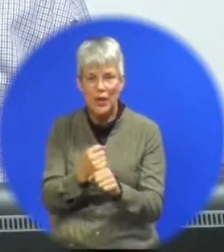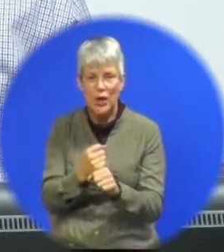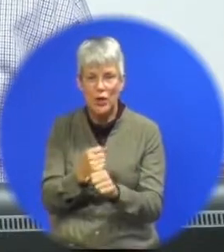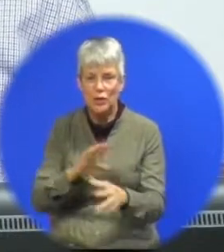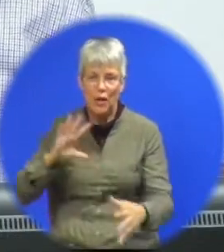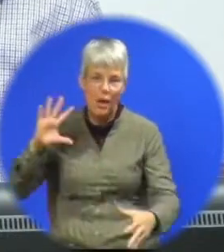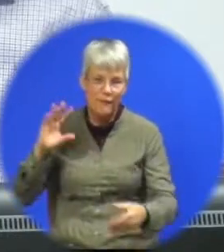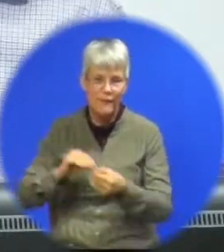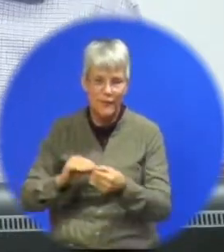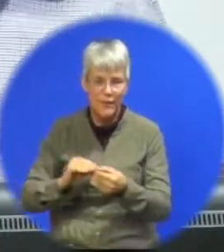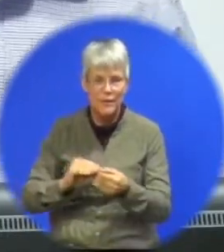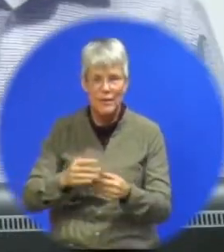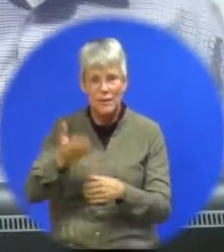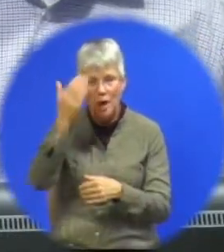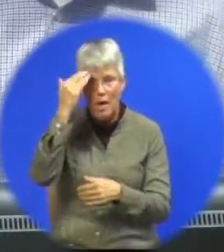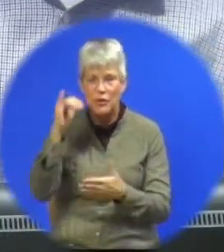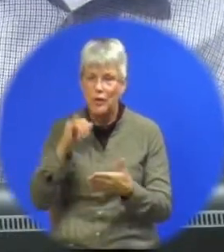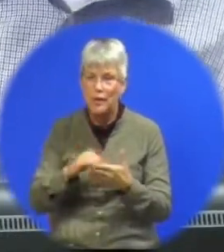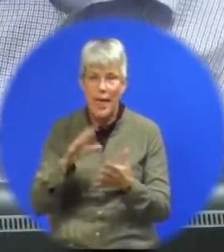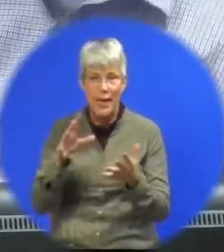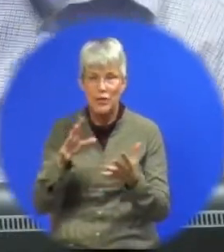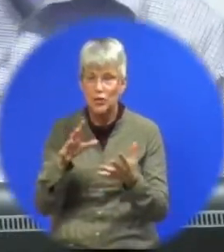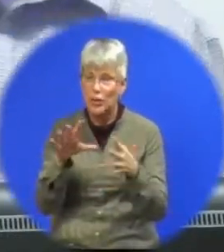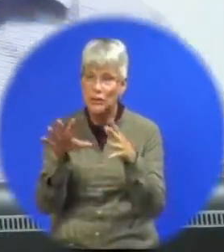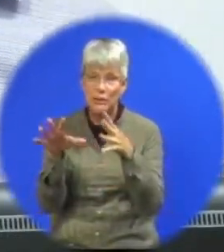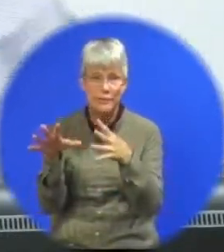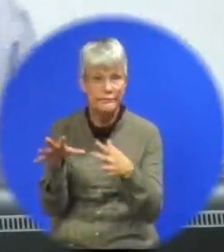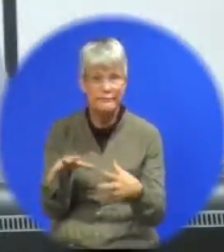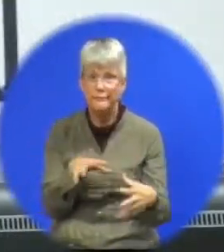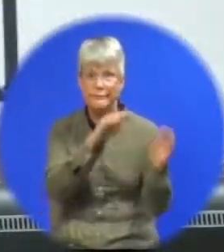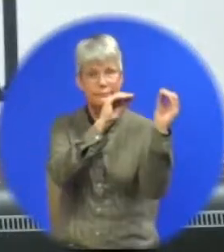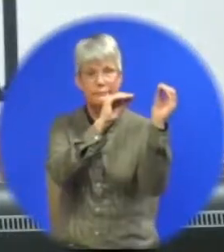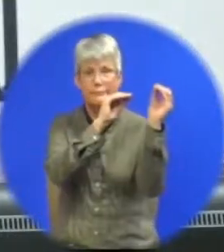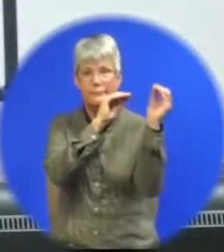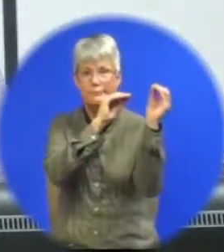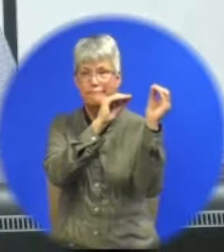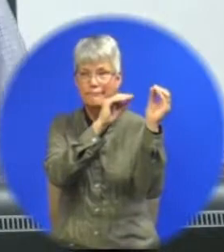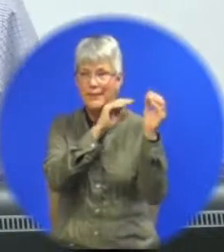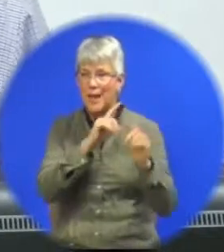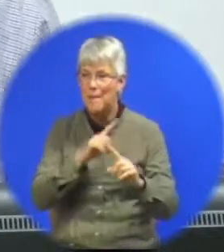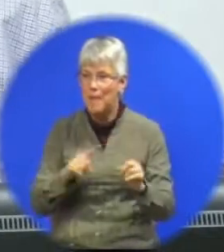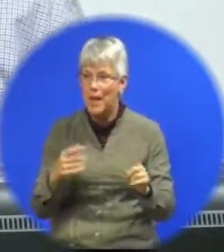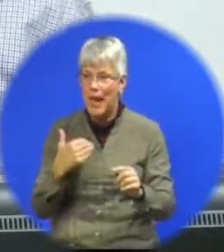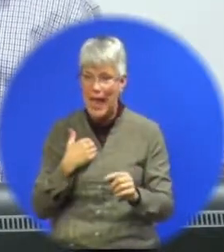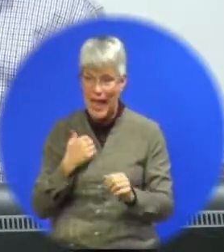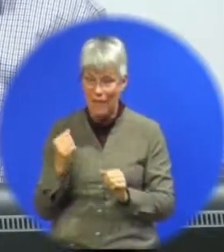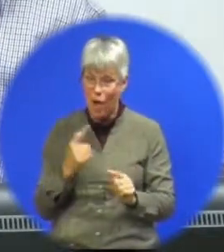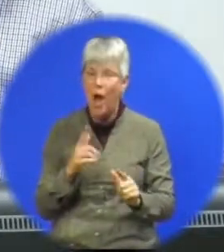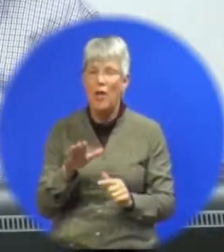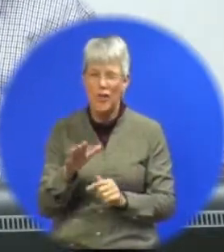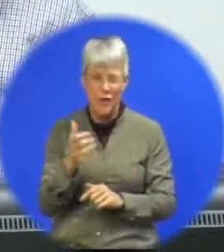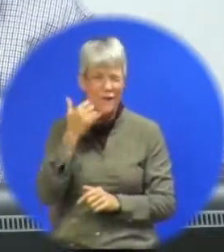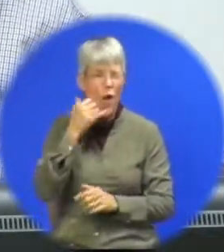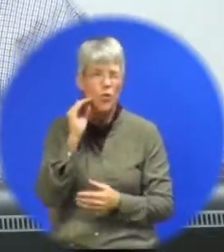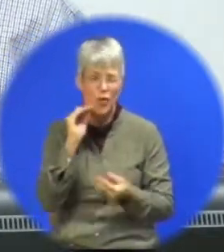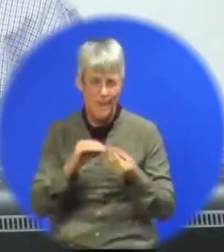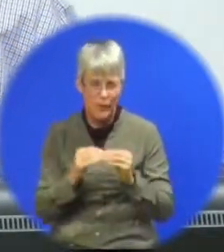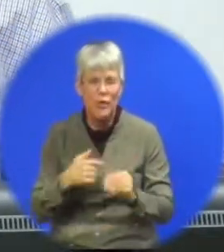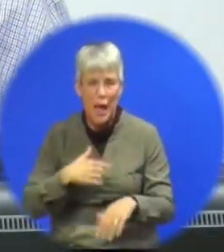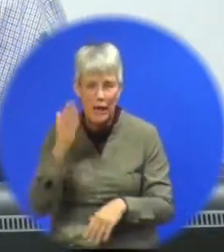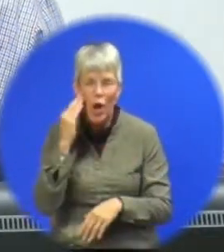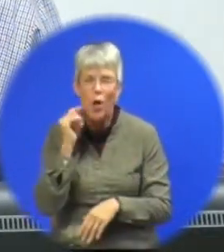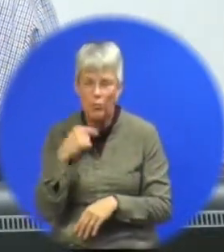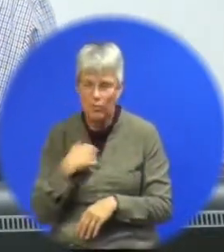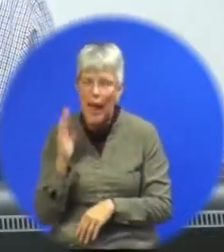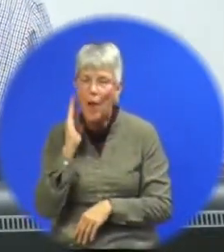institutional knowledge that walked out of Public Works. So, but I have all those guys' numbers, so I can. It's a good